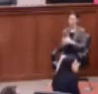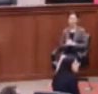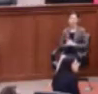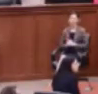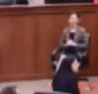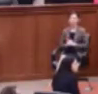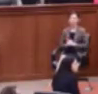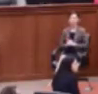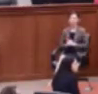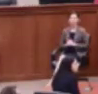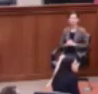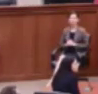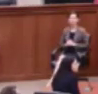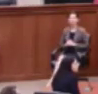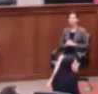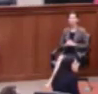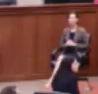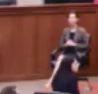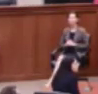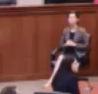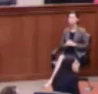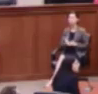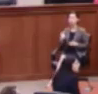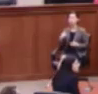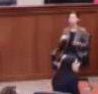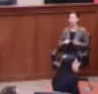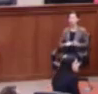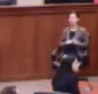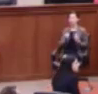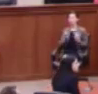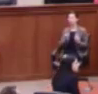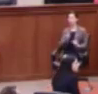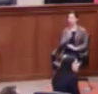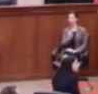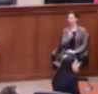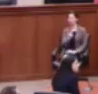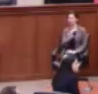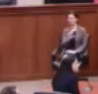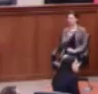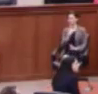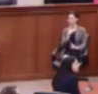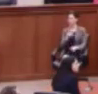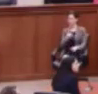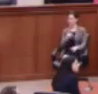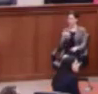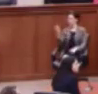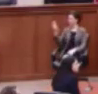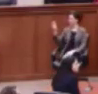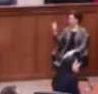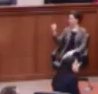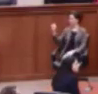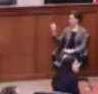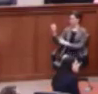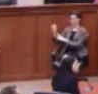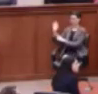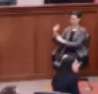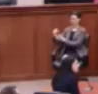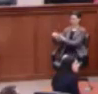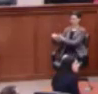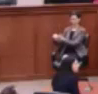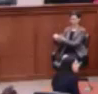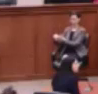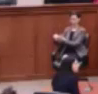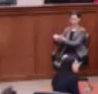year as we began to look at primarily the EDC report that BESE had commissioned,